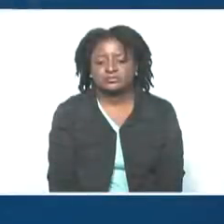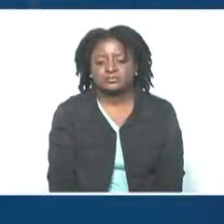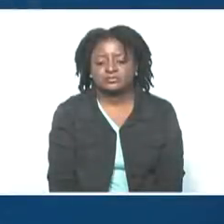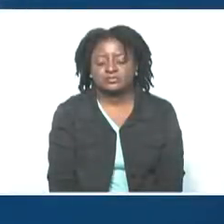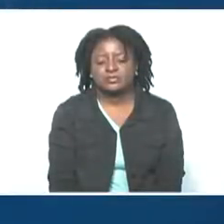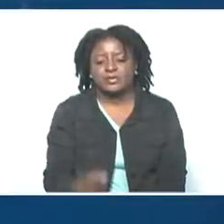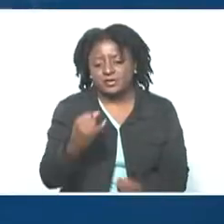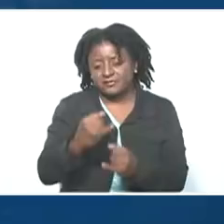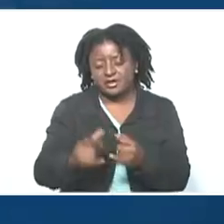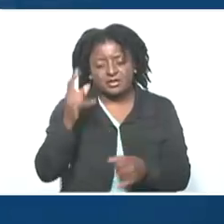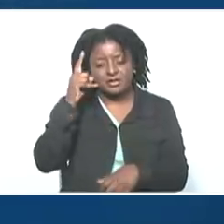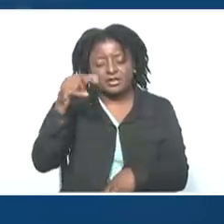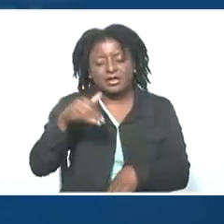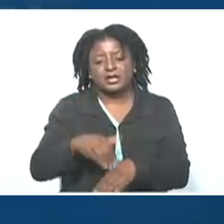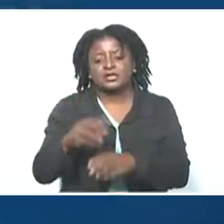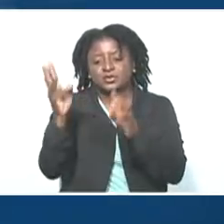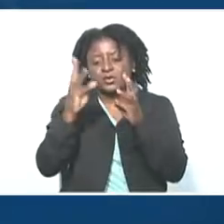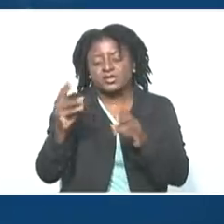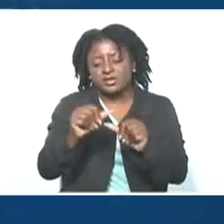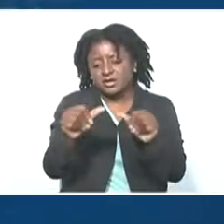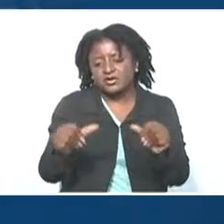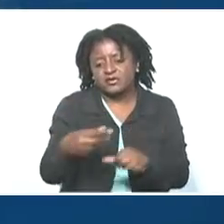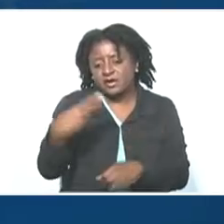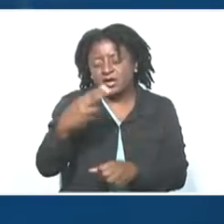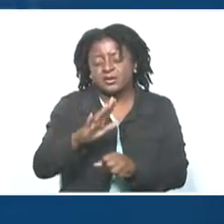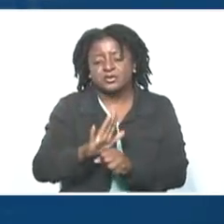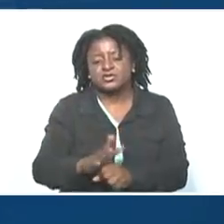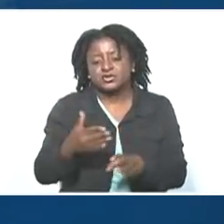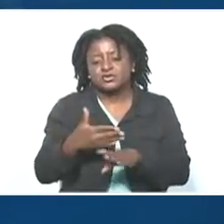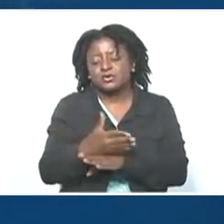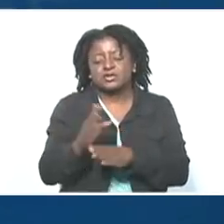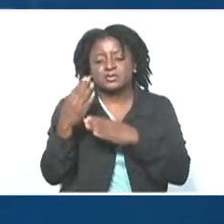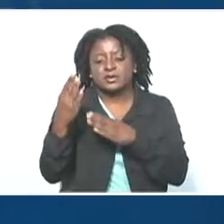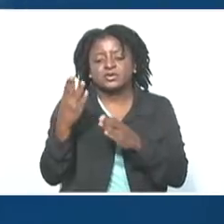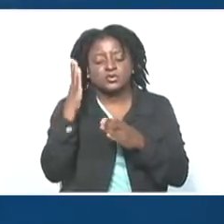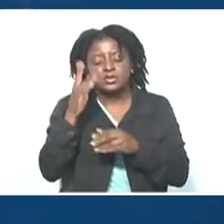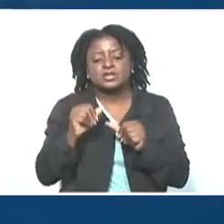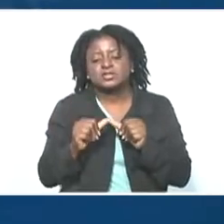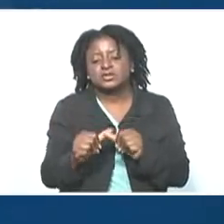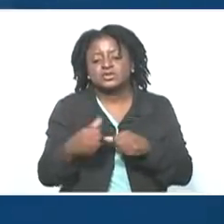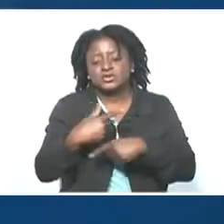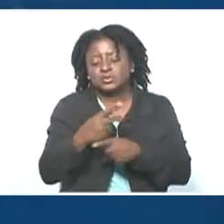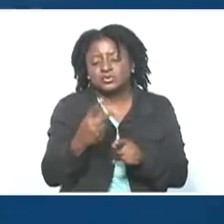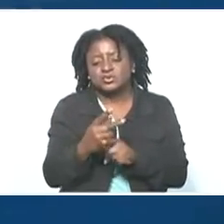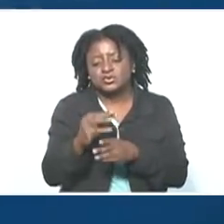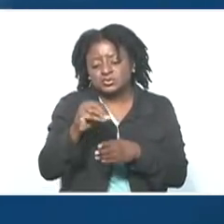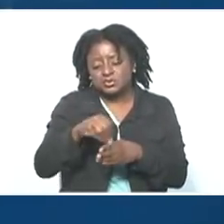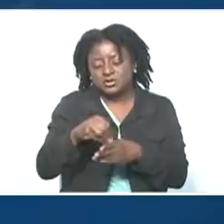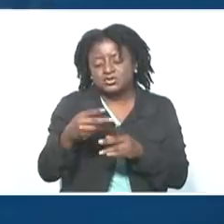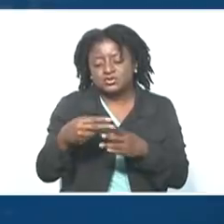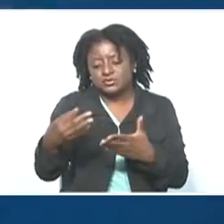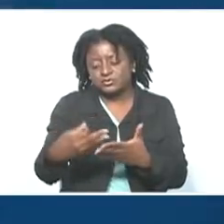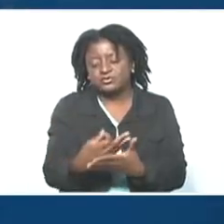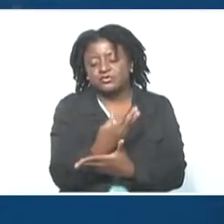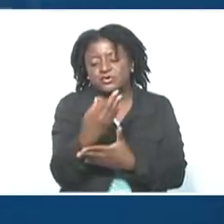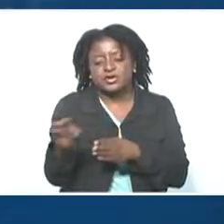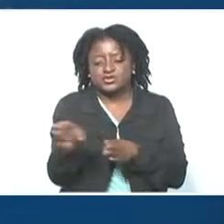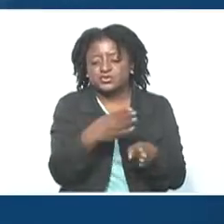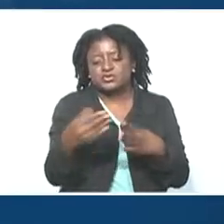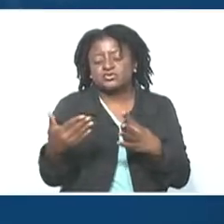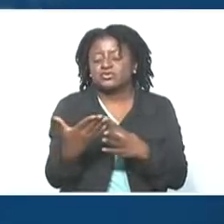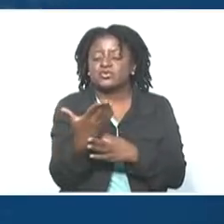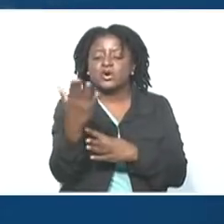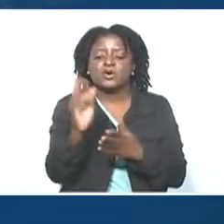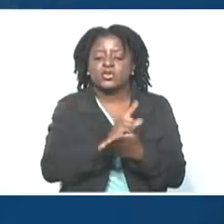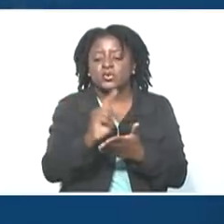In our final look at weather, the area of high pressure across the Bahamas will continue to produce moderate to fresh breezes throughout the weekend,